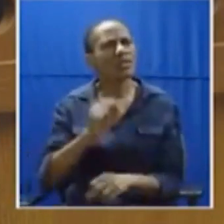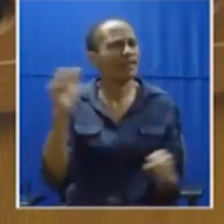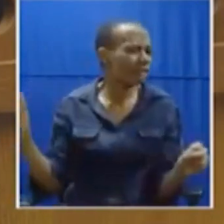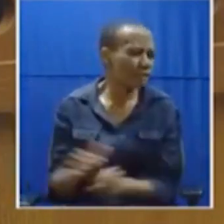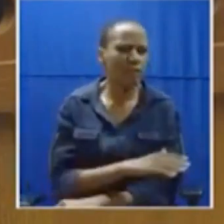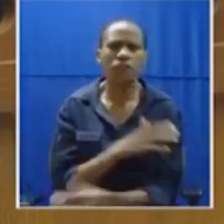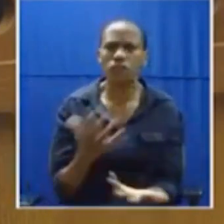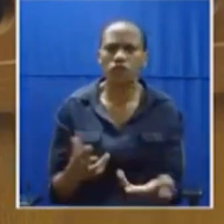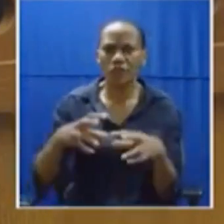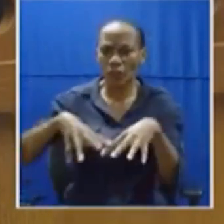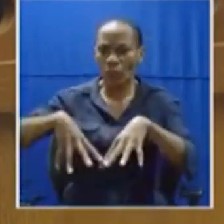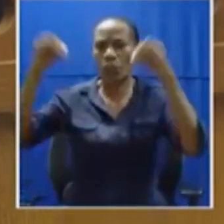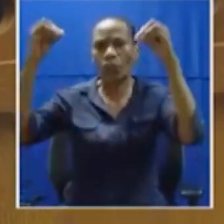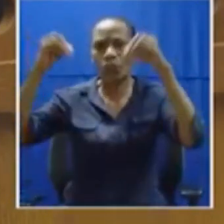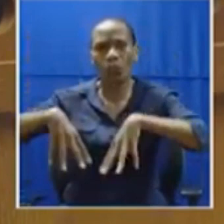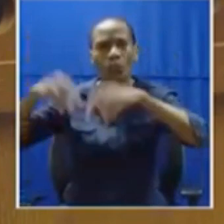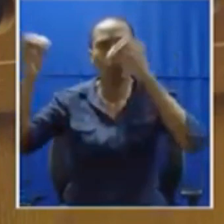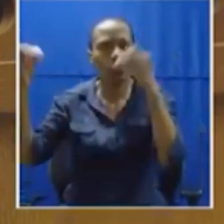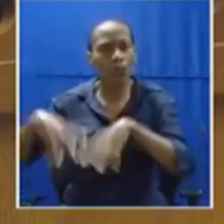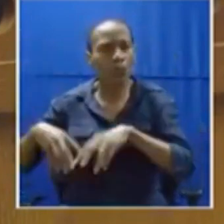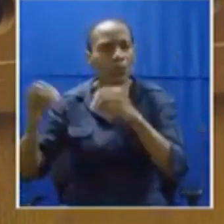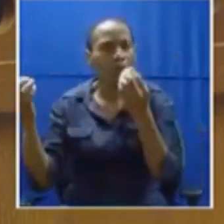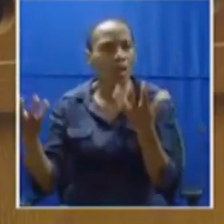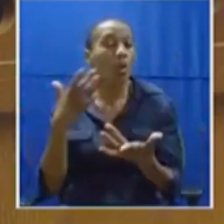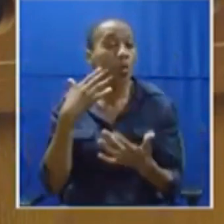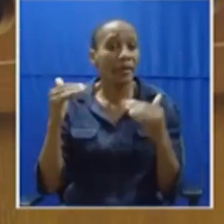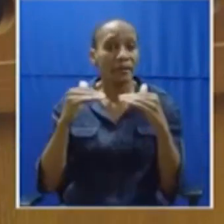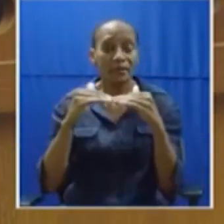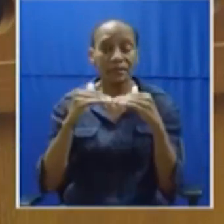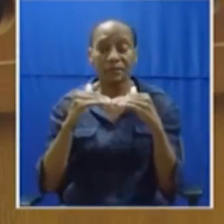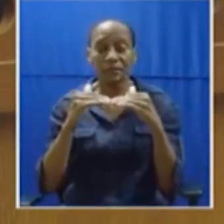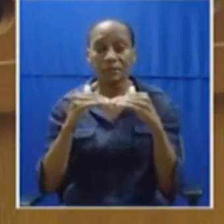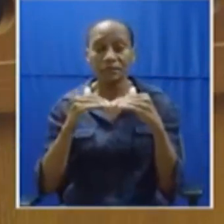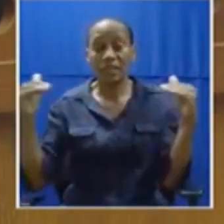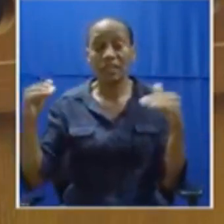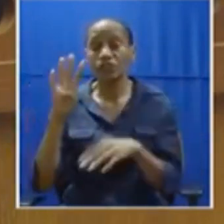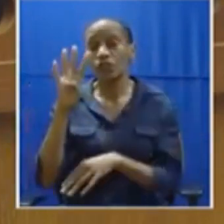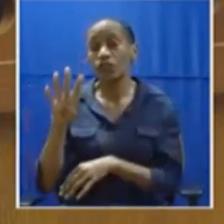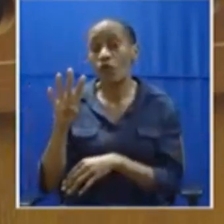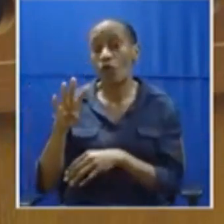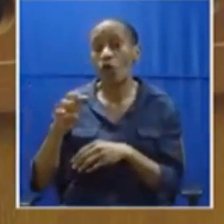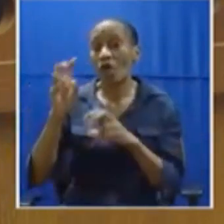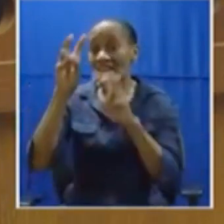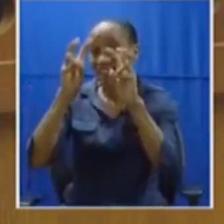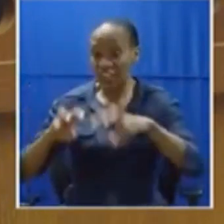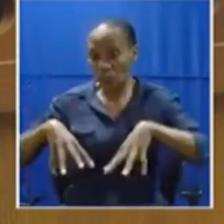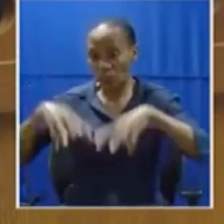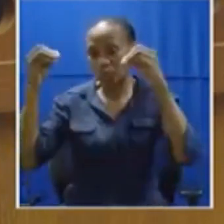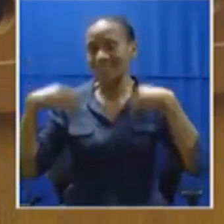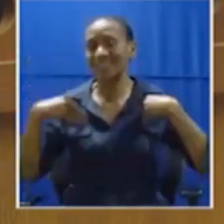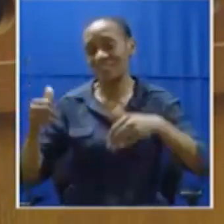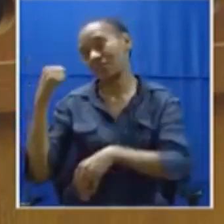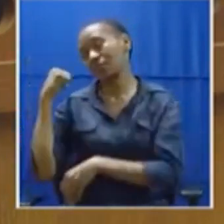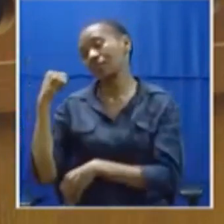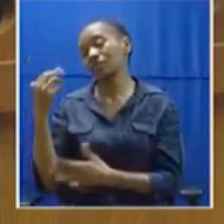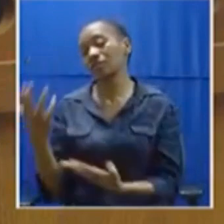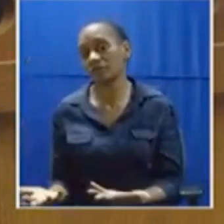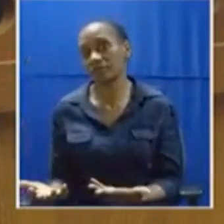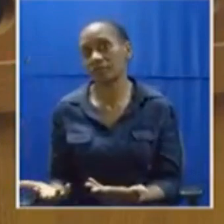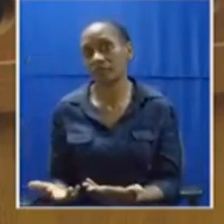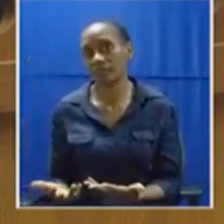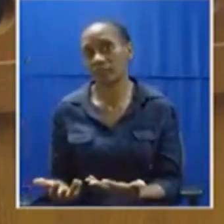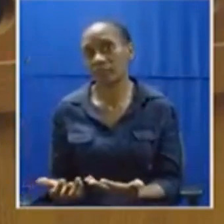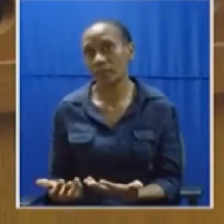darkness with Eskom implementing a drastic stage 4 load shedding program just yesterday. 6 units have suddenly